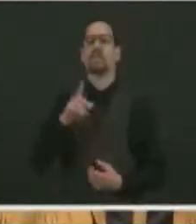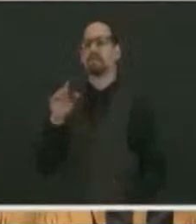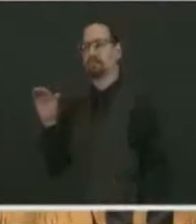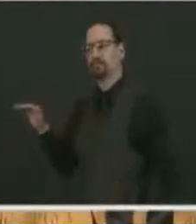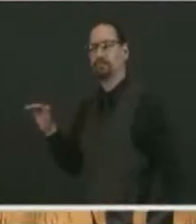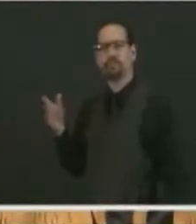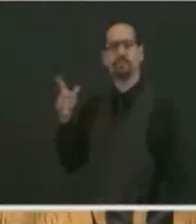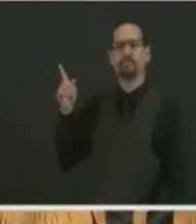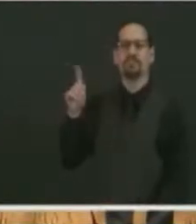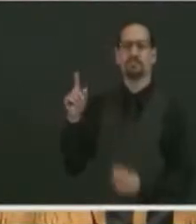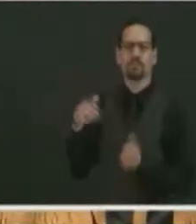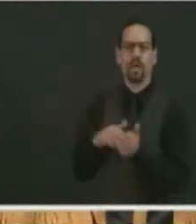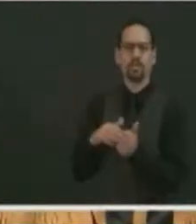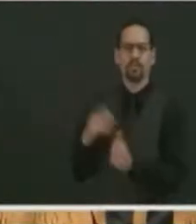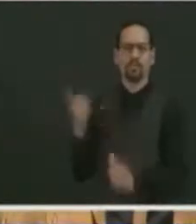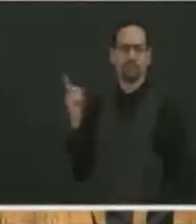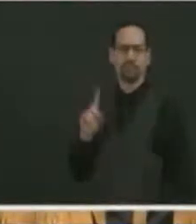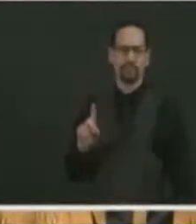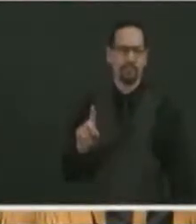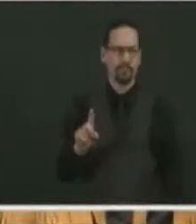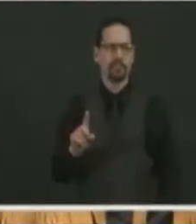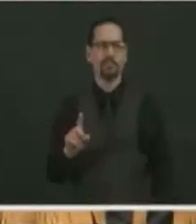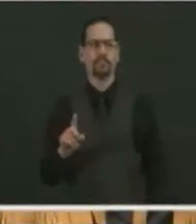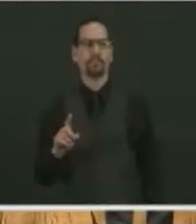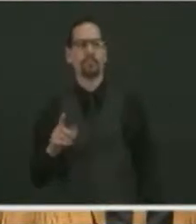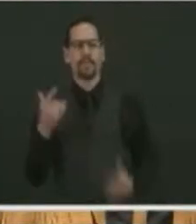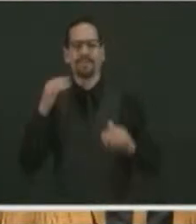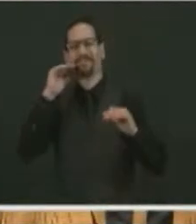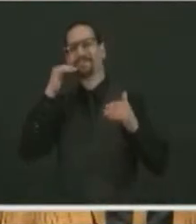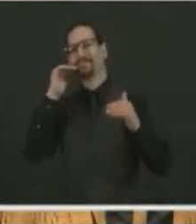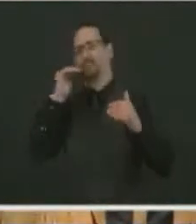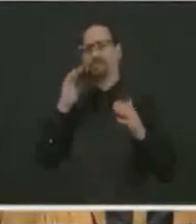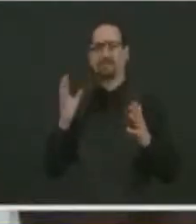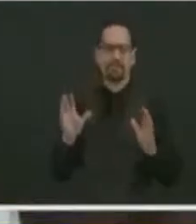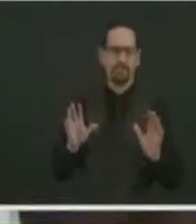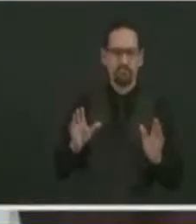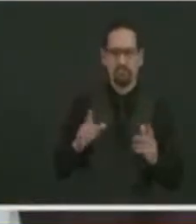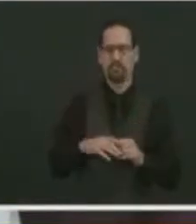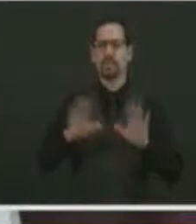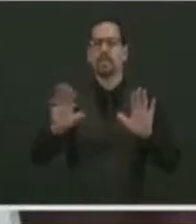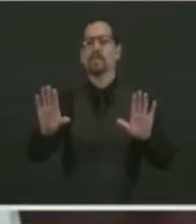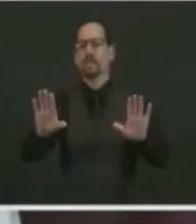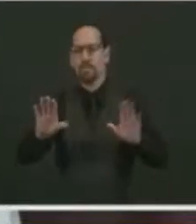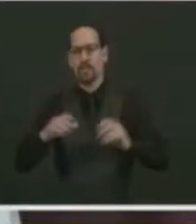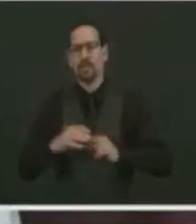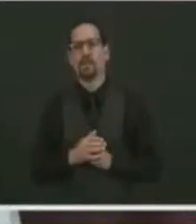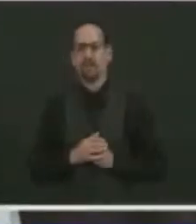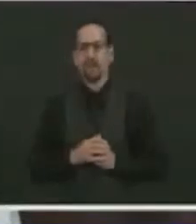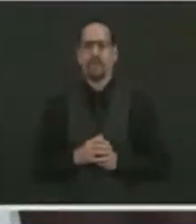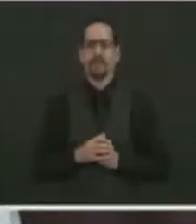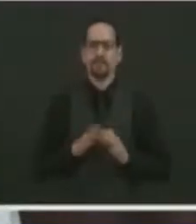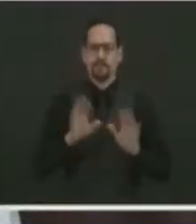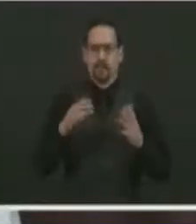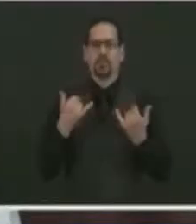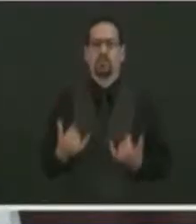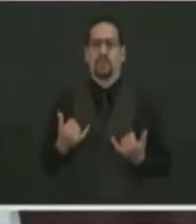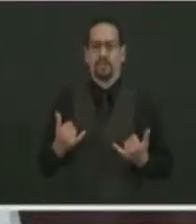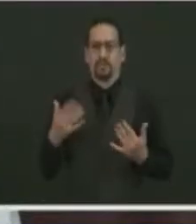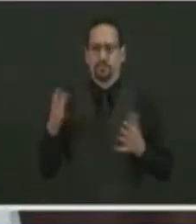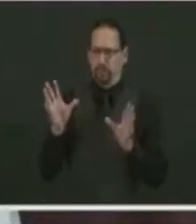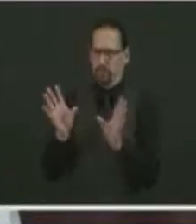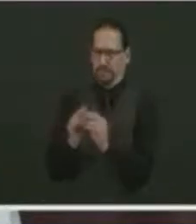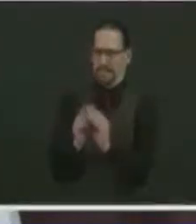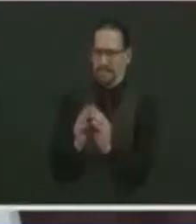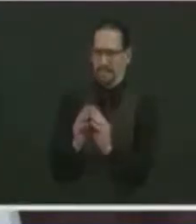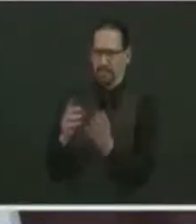That would be a good test to see if We appreciated the feedback from